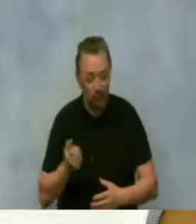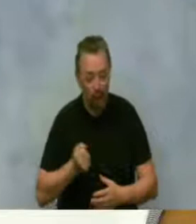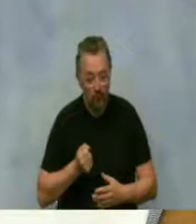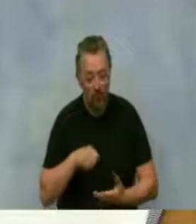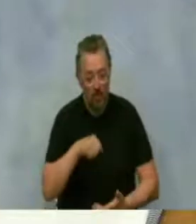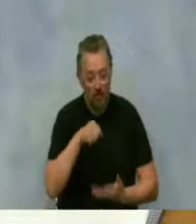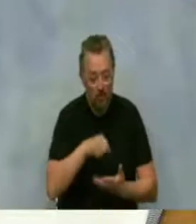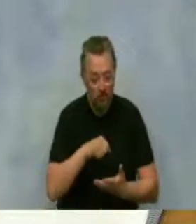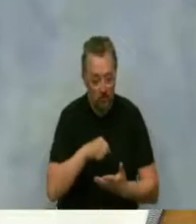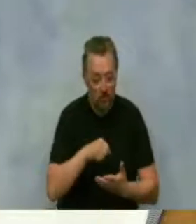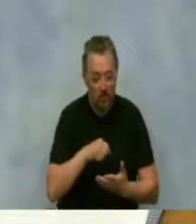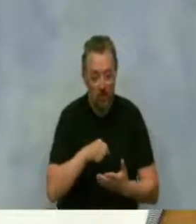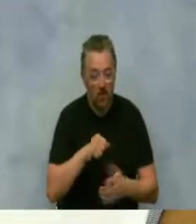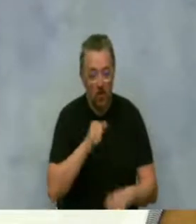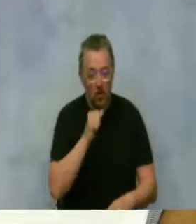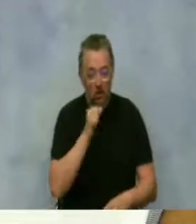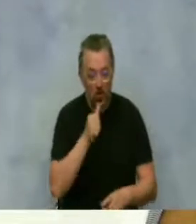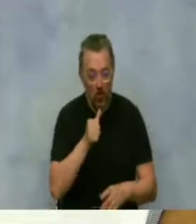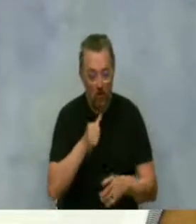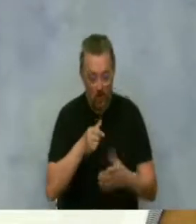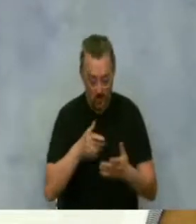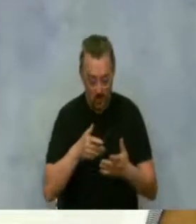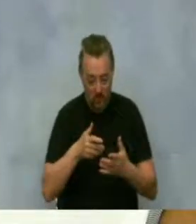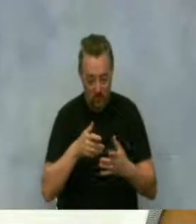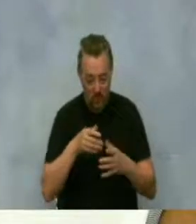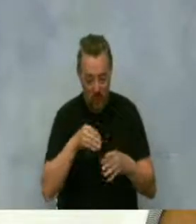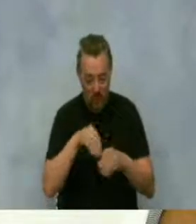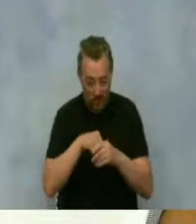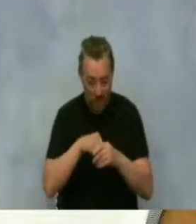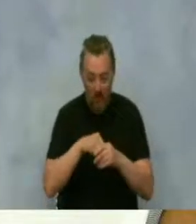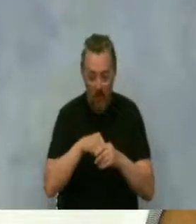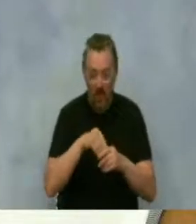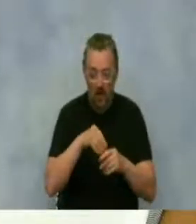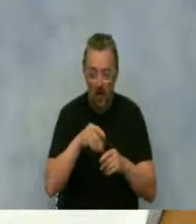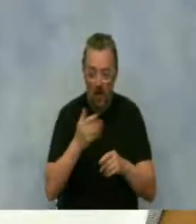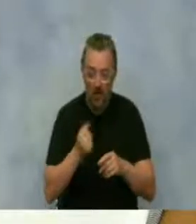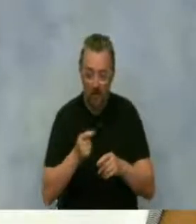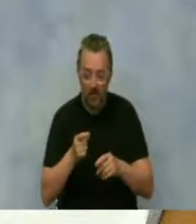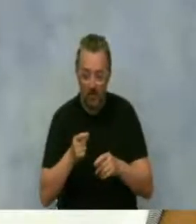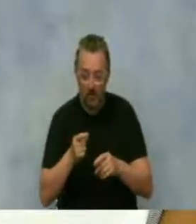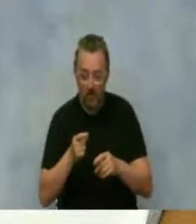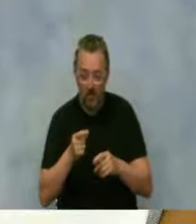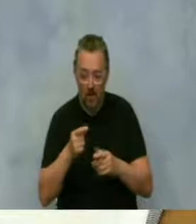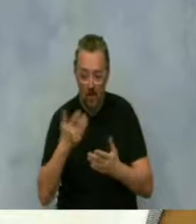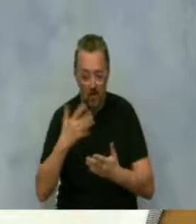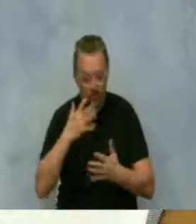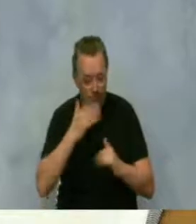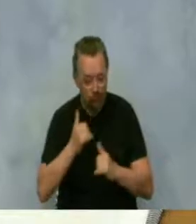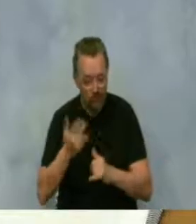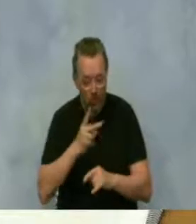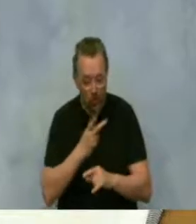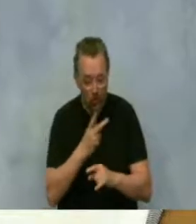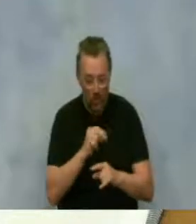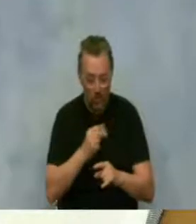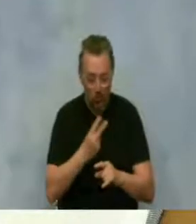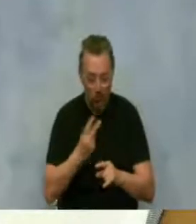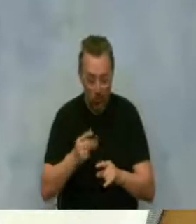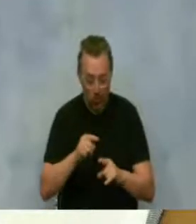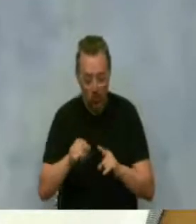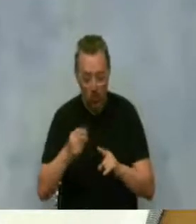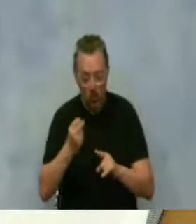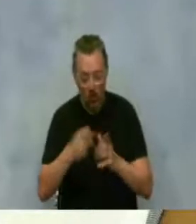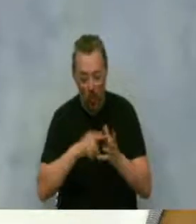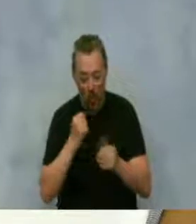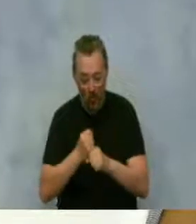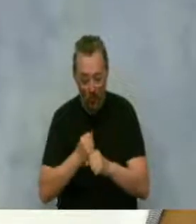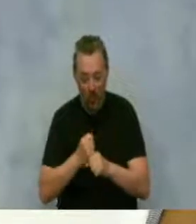resources, excluding the housing revenue account, and the period we're covering is 1st of April 2022 to 12th of August 2022.